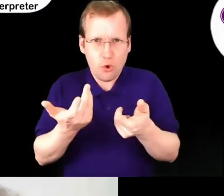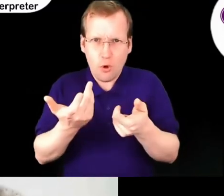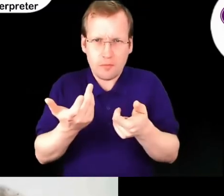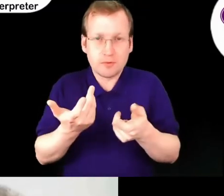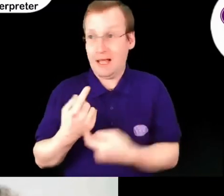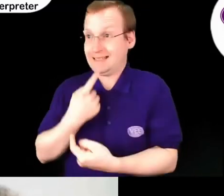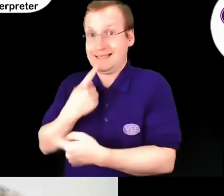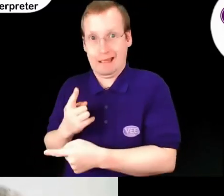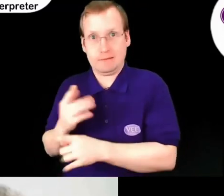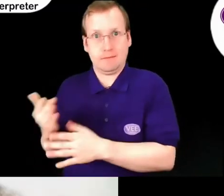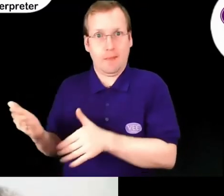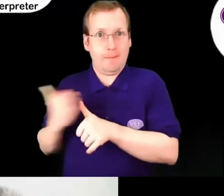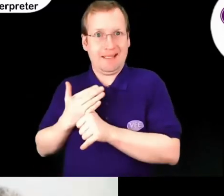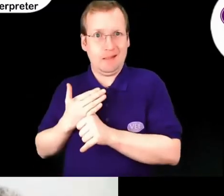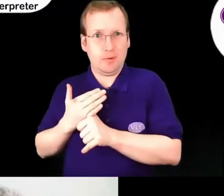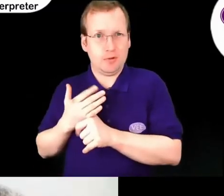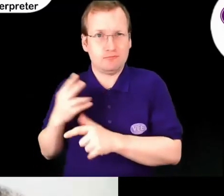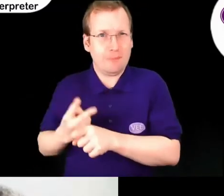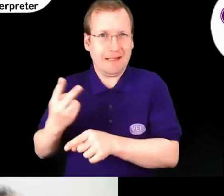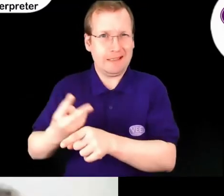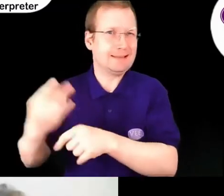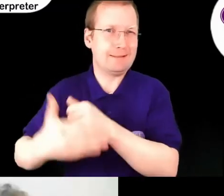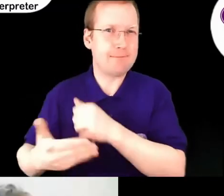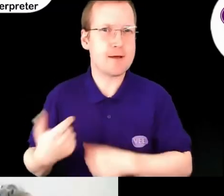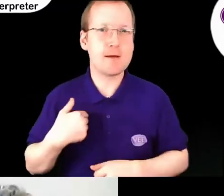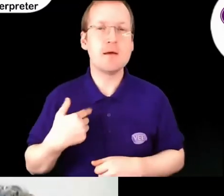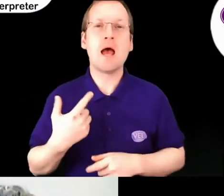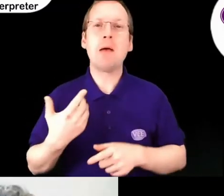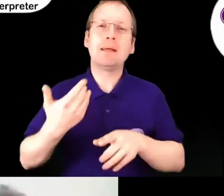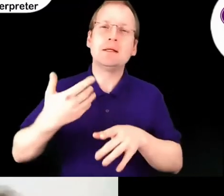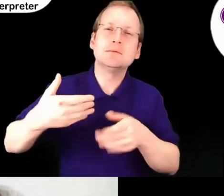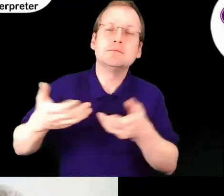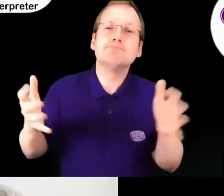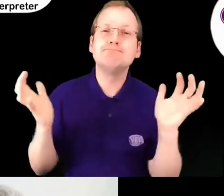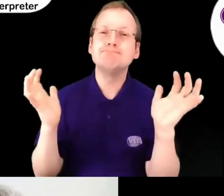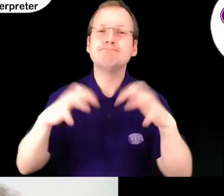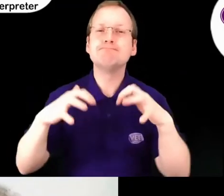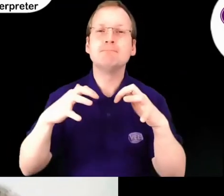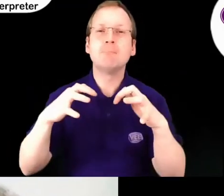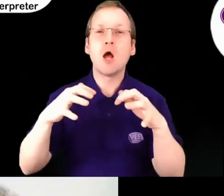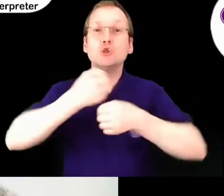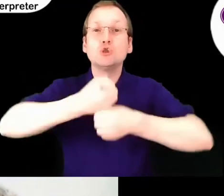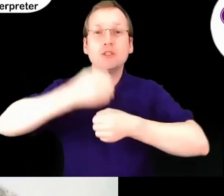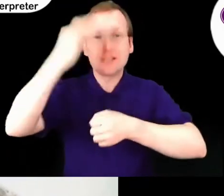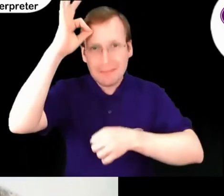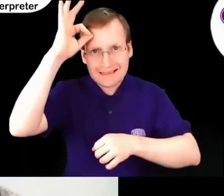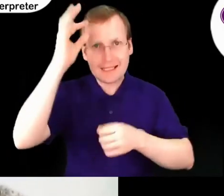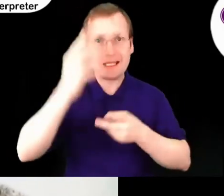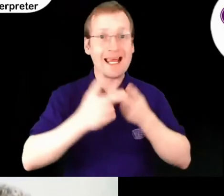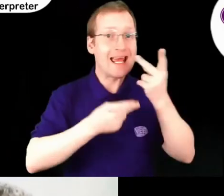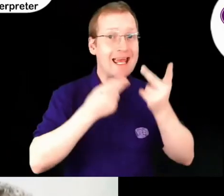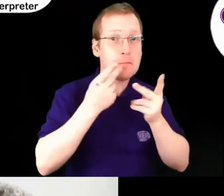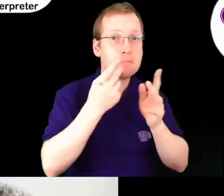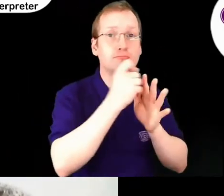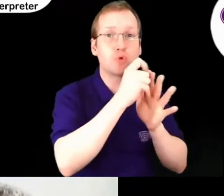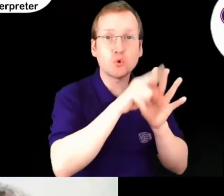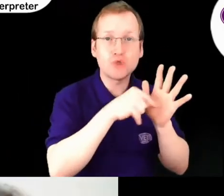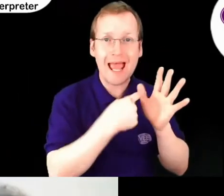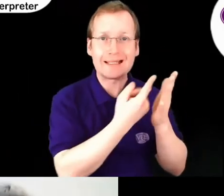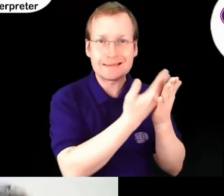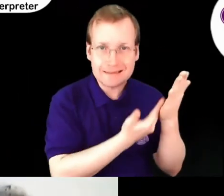asked to convene a committee of the church. I'd been asked to be in charge of a hymnal project.